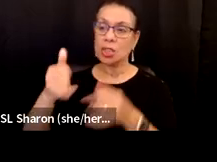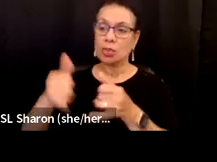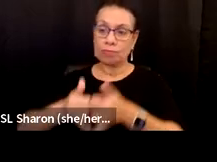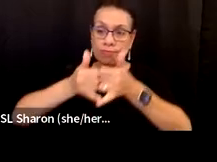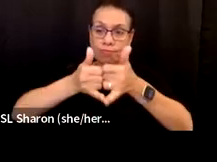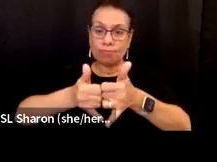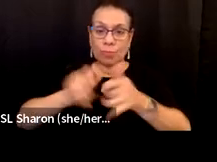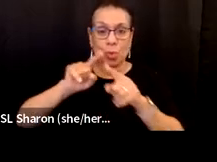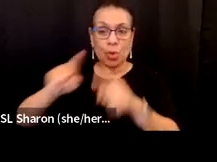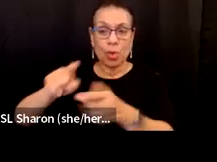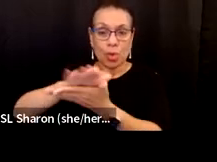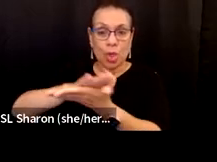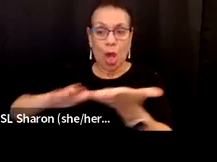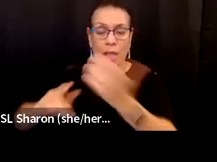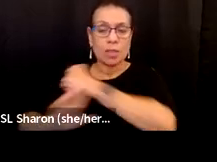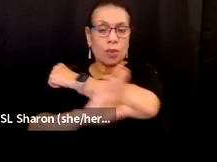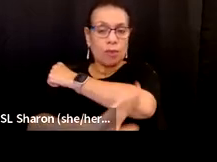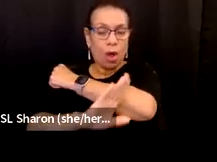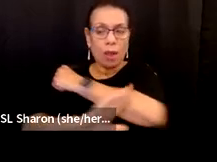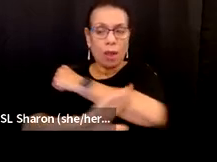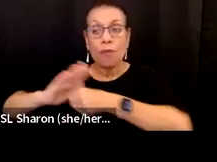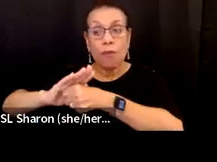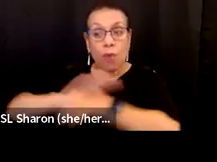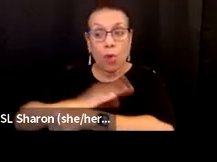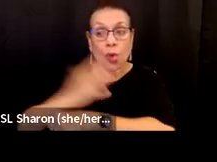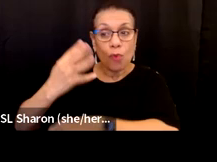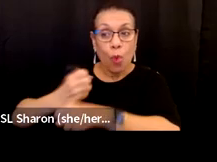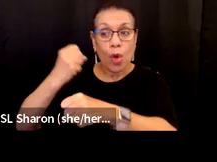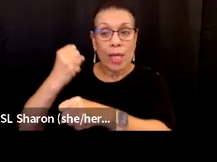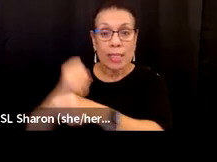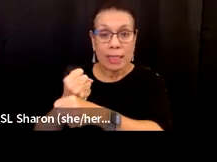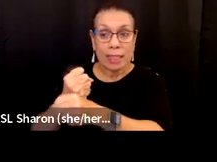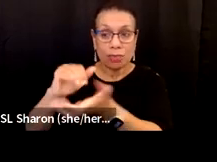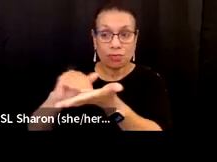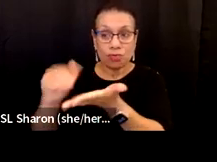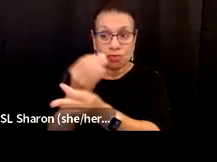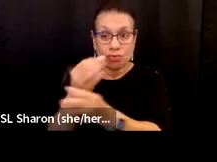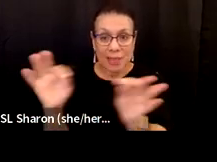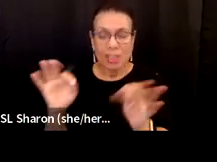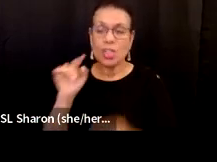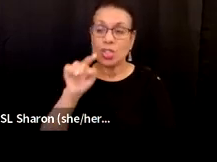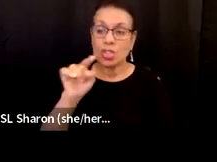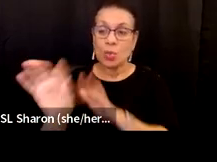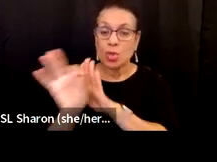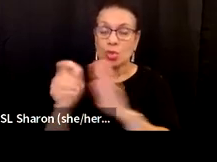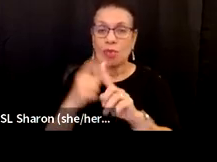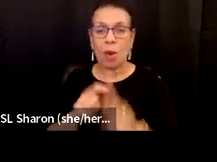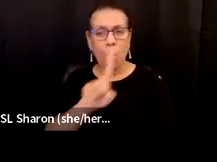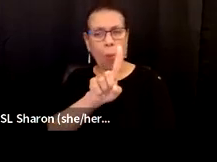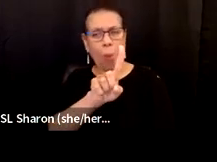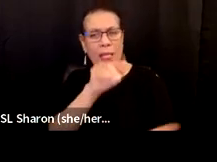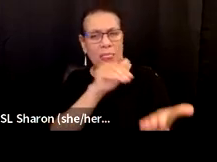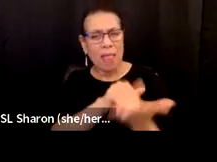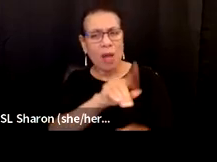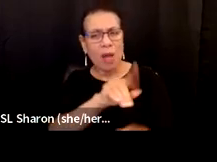center college in the fall of on a full ride scholarship deonara was selected from over 1